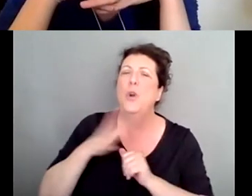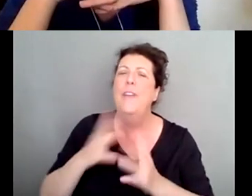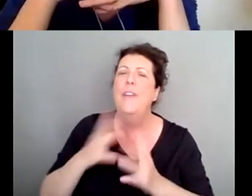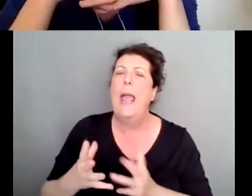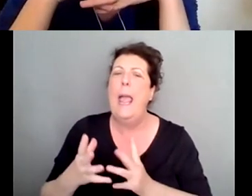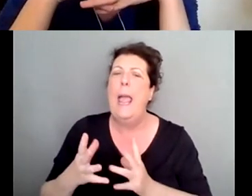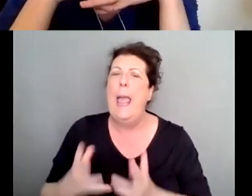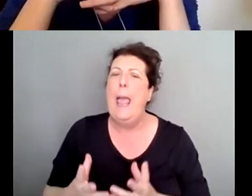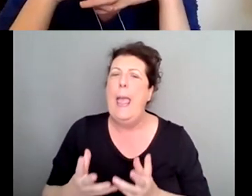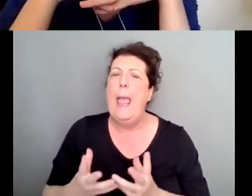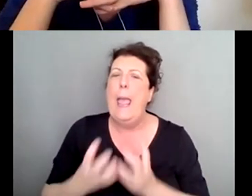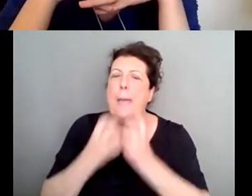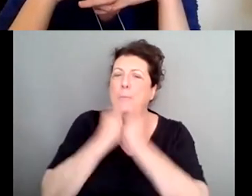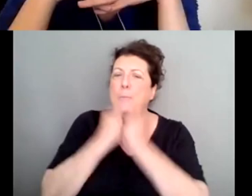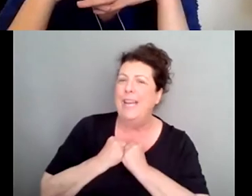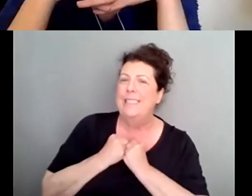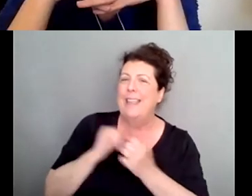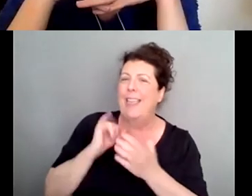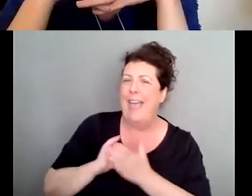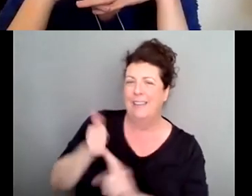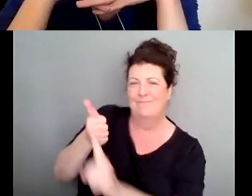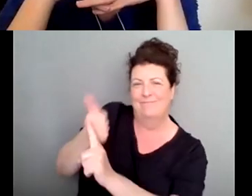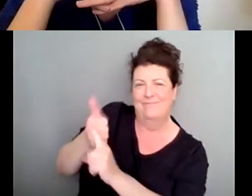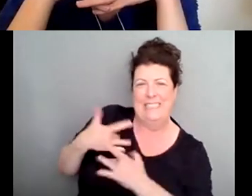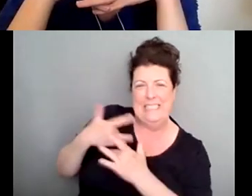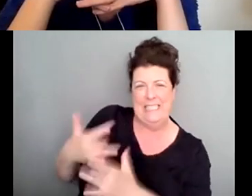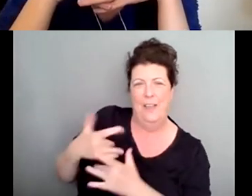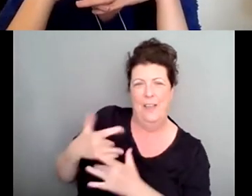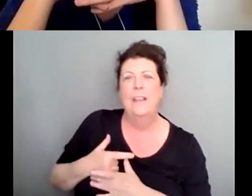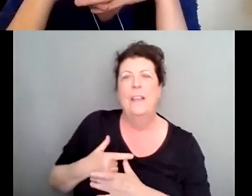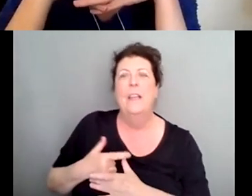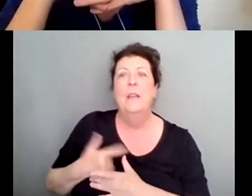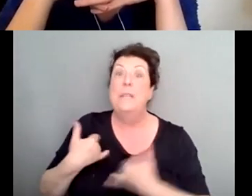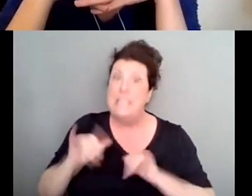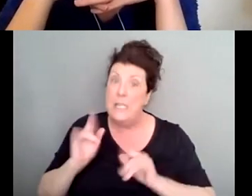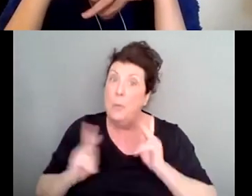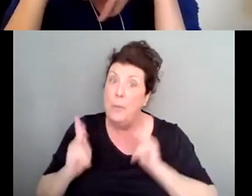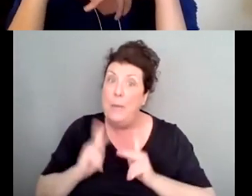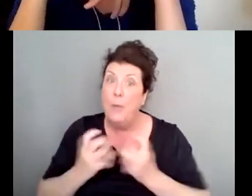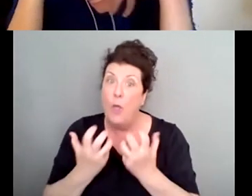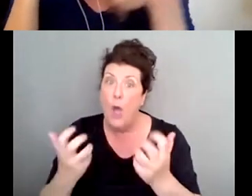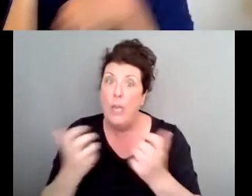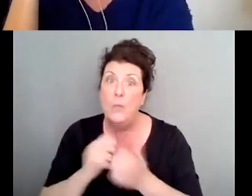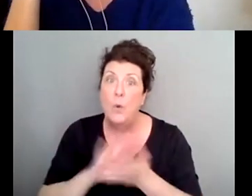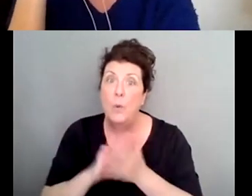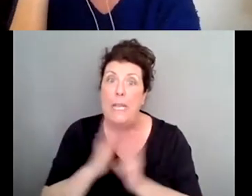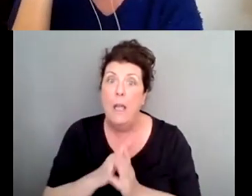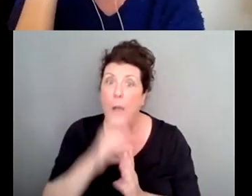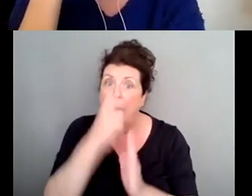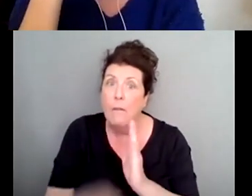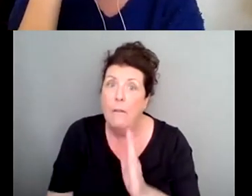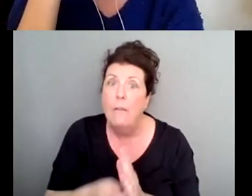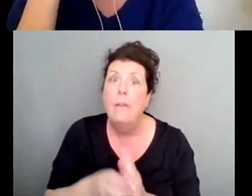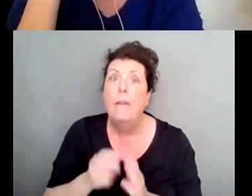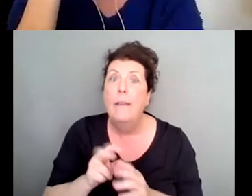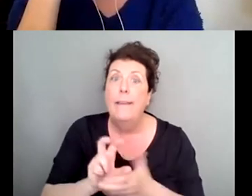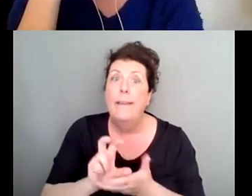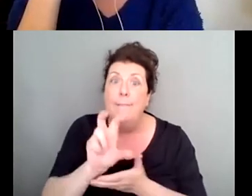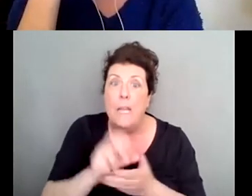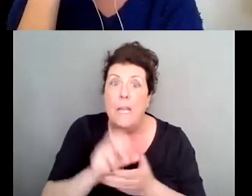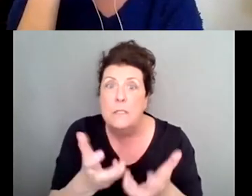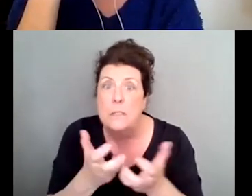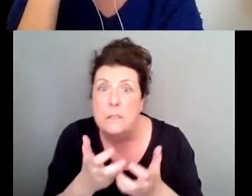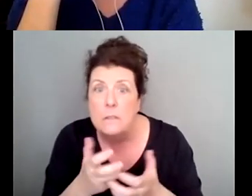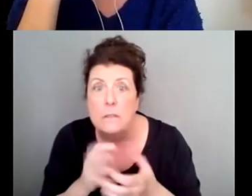but we're still going to get you so invested in these people that you'll care about them and that will take on an elevated quality. And so while the story